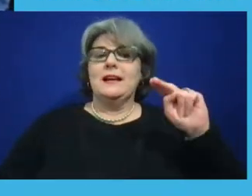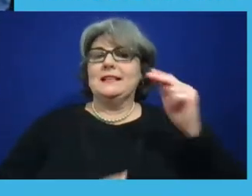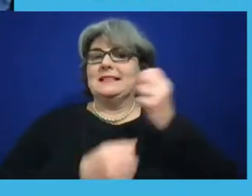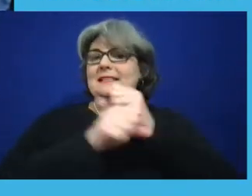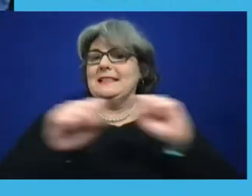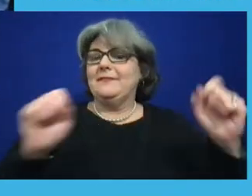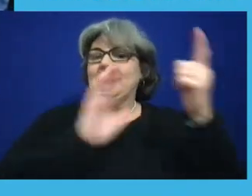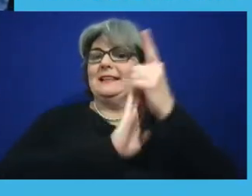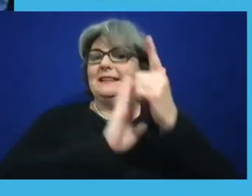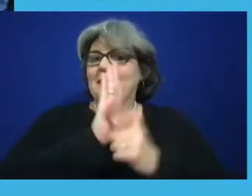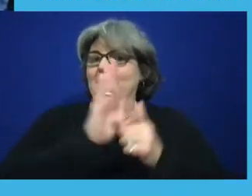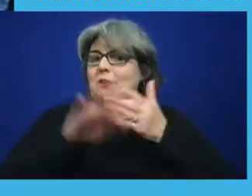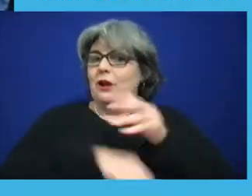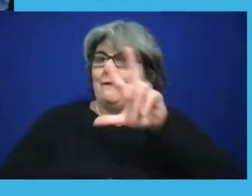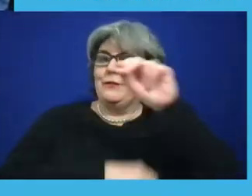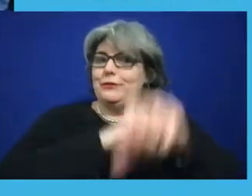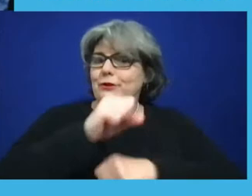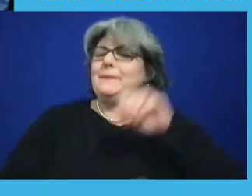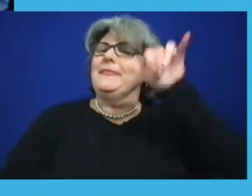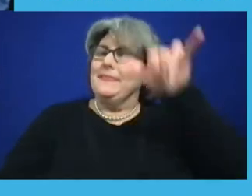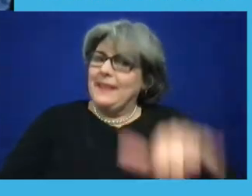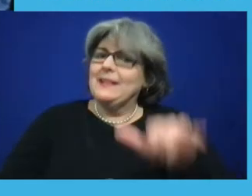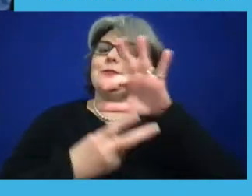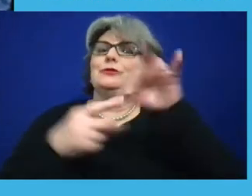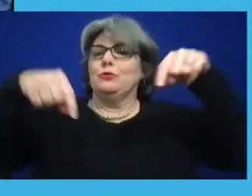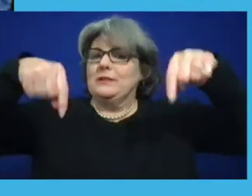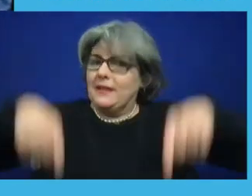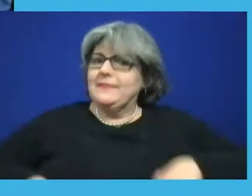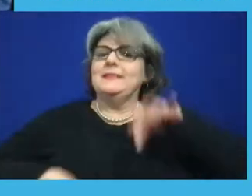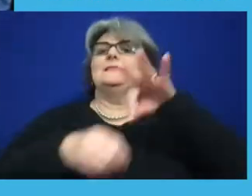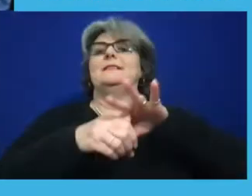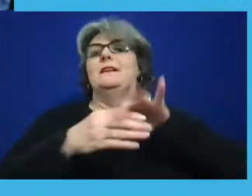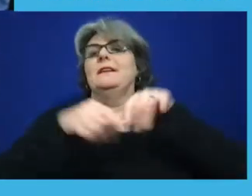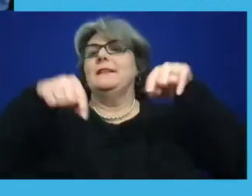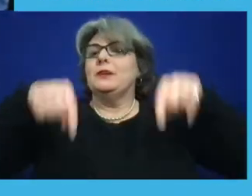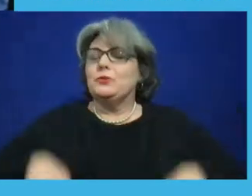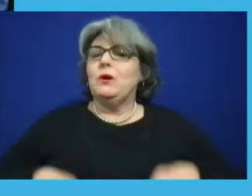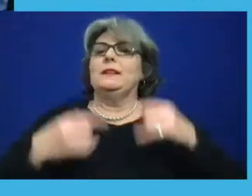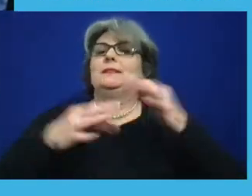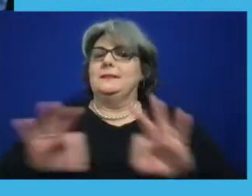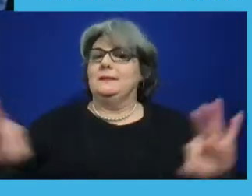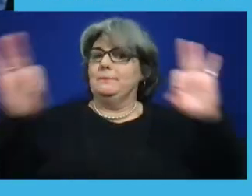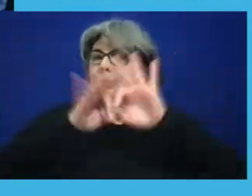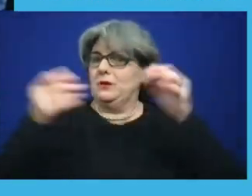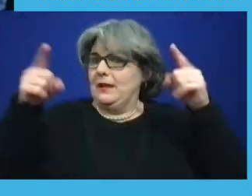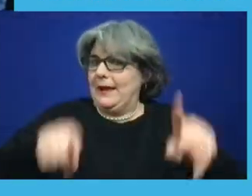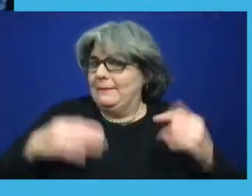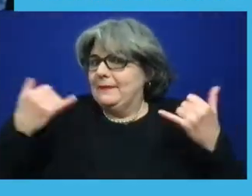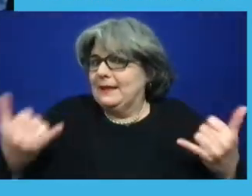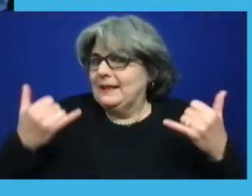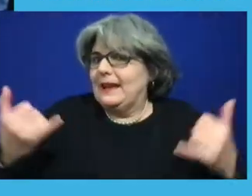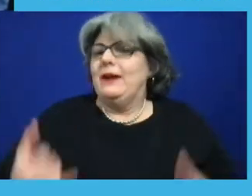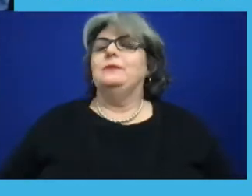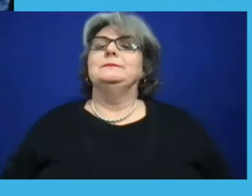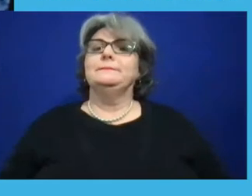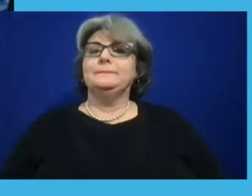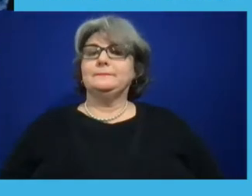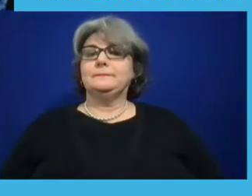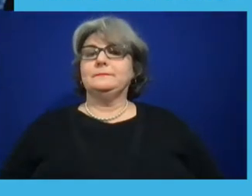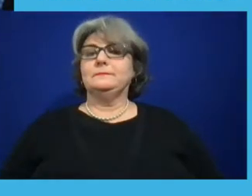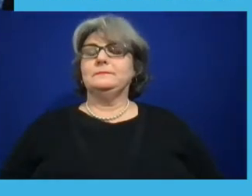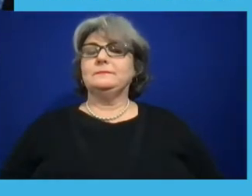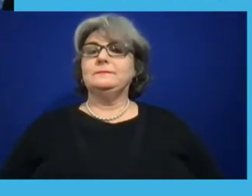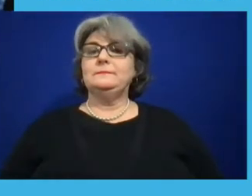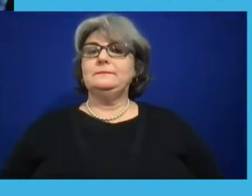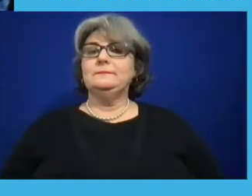with President Biden to pass the first major gun safety legislation in nearly 30 years? That's the choice in this election. That's what's at